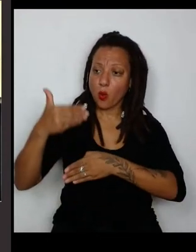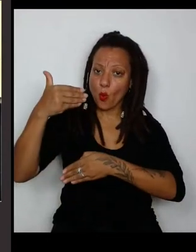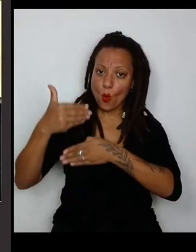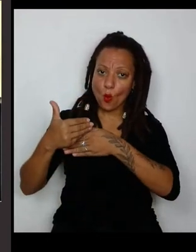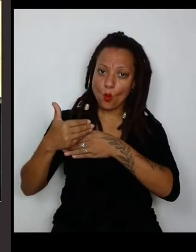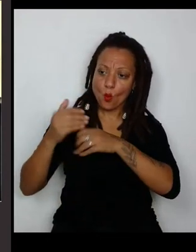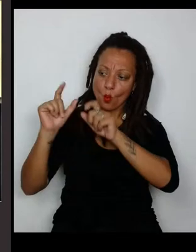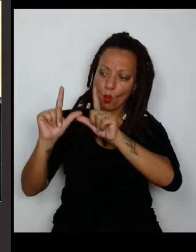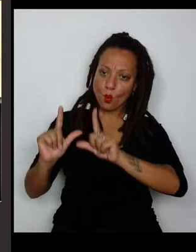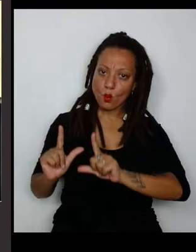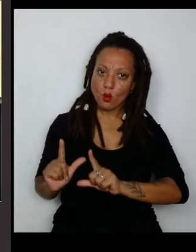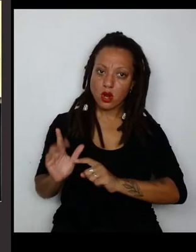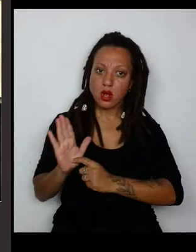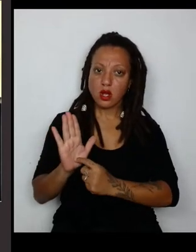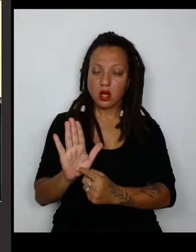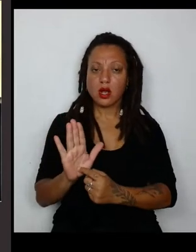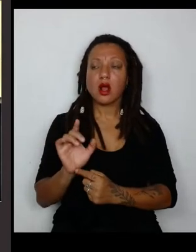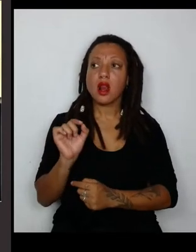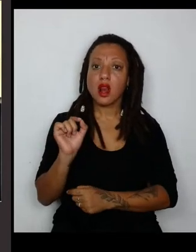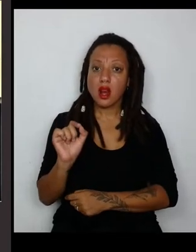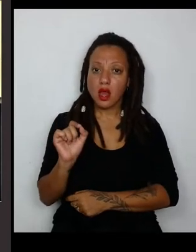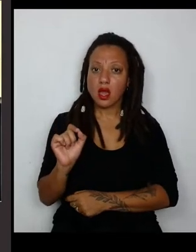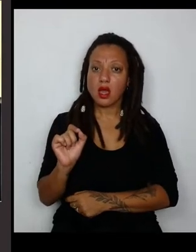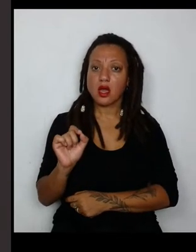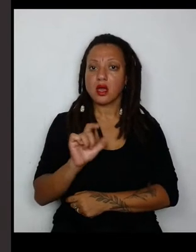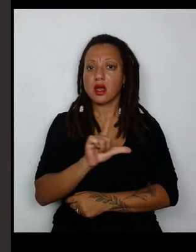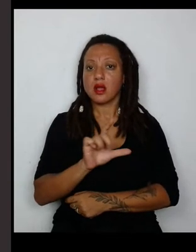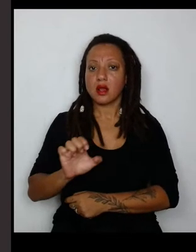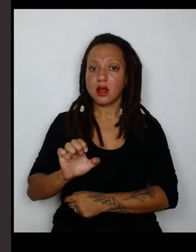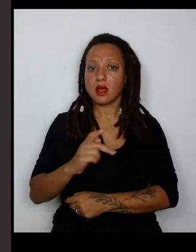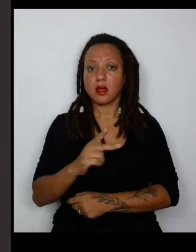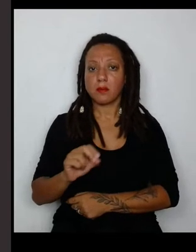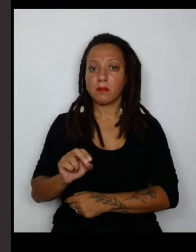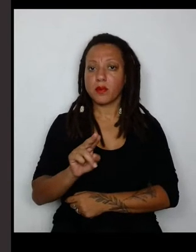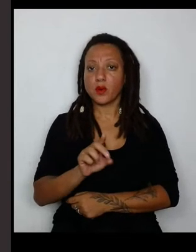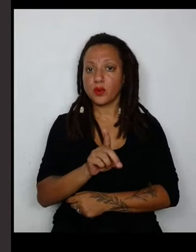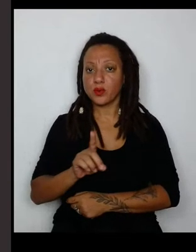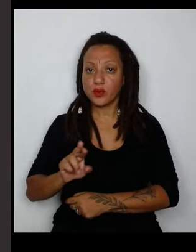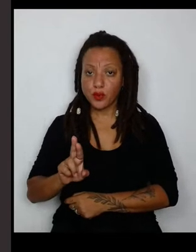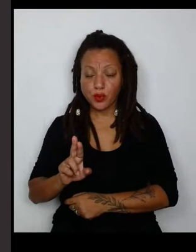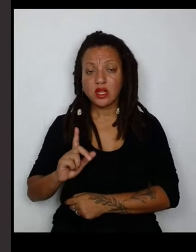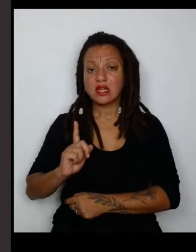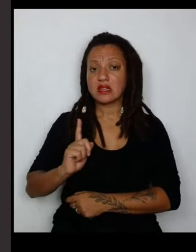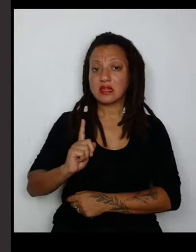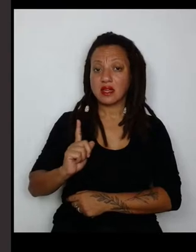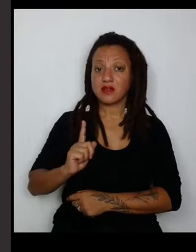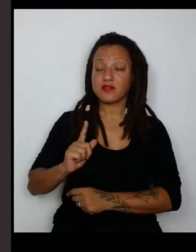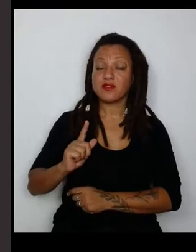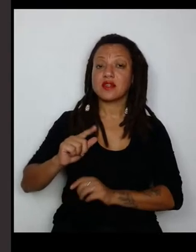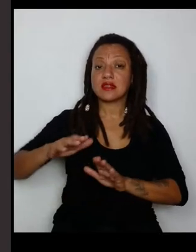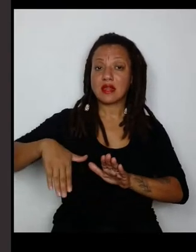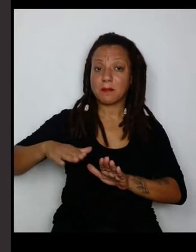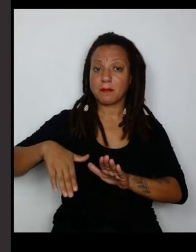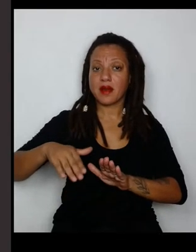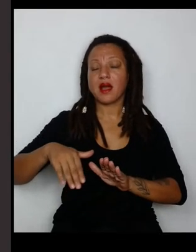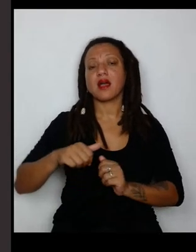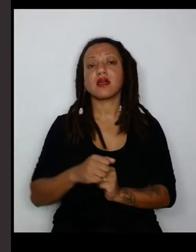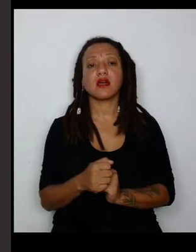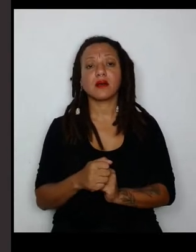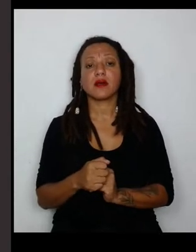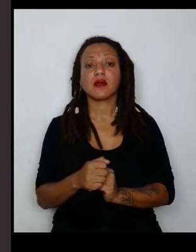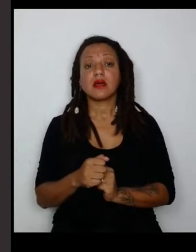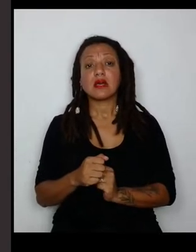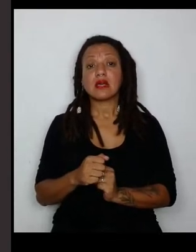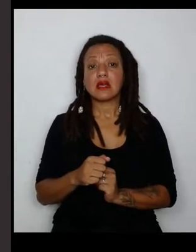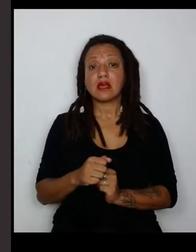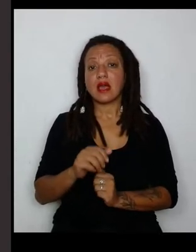liverpool do a next slide please and specifically on the beach ascent and la palud that abigail and i came to a near meeting of the